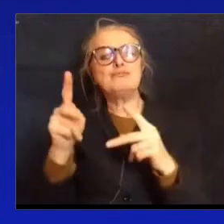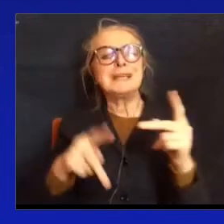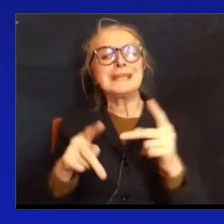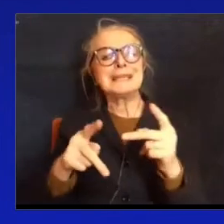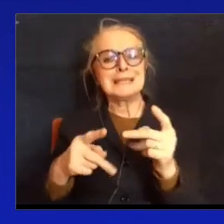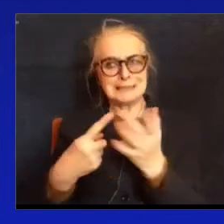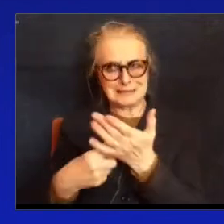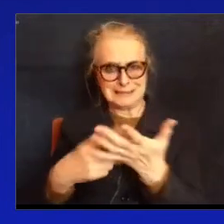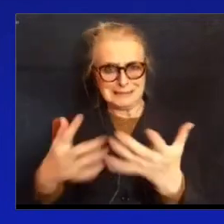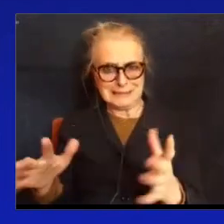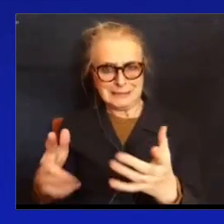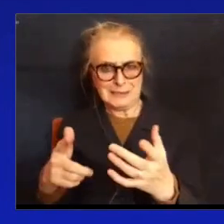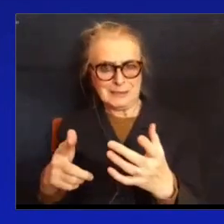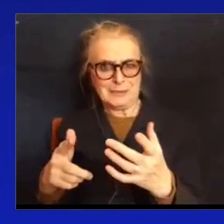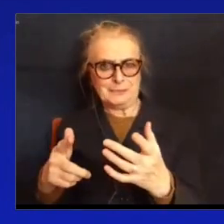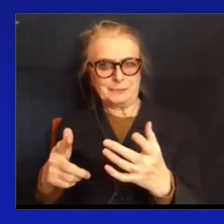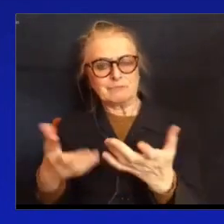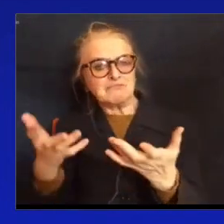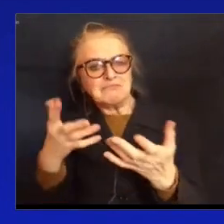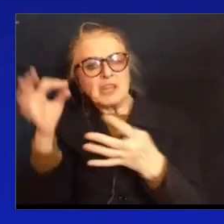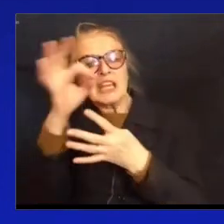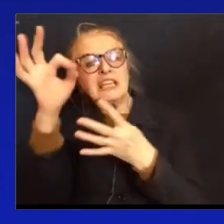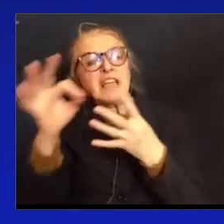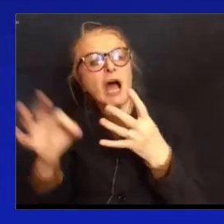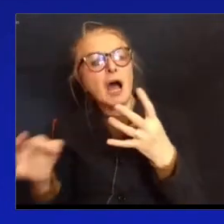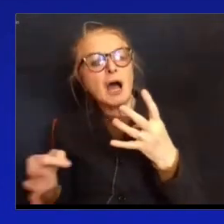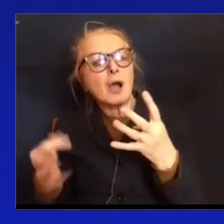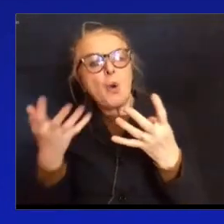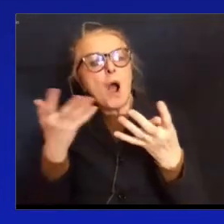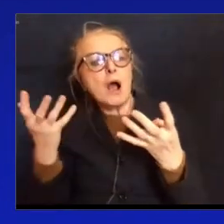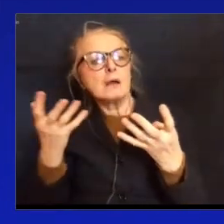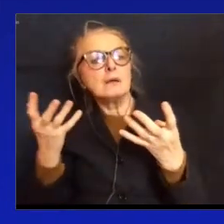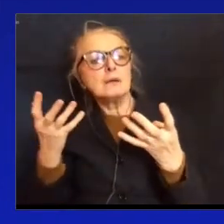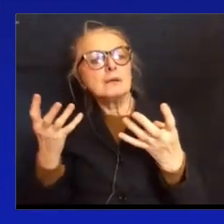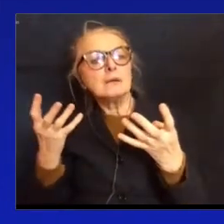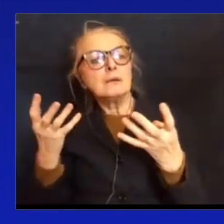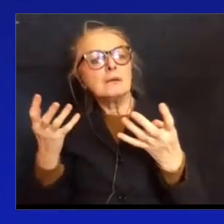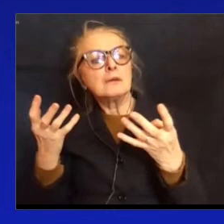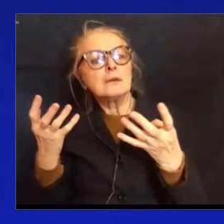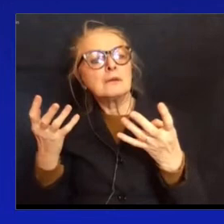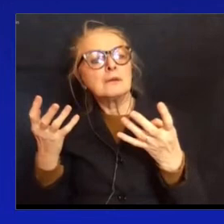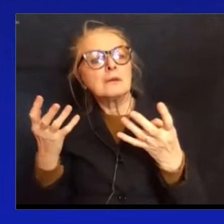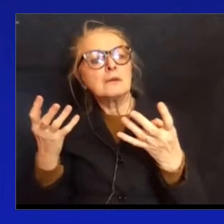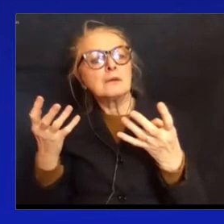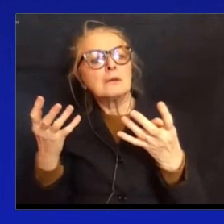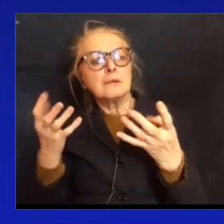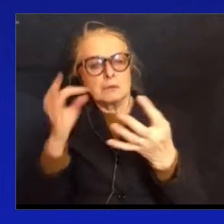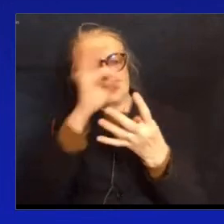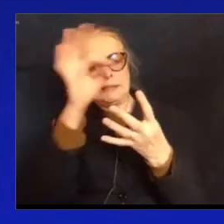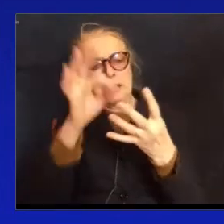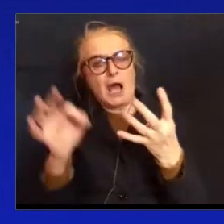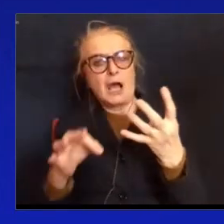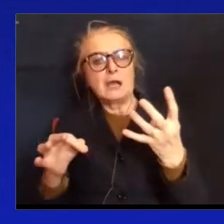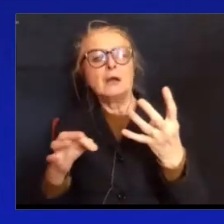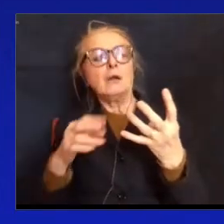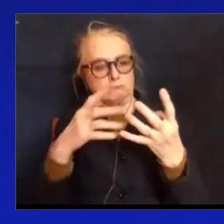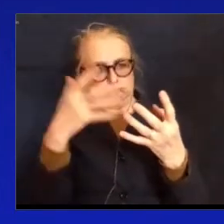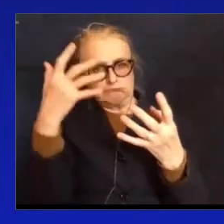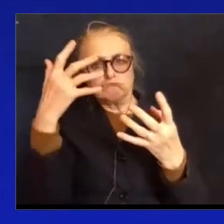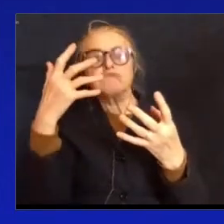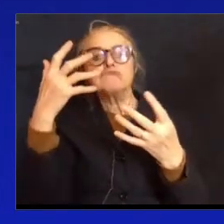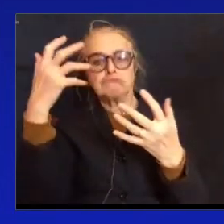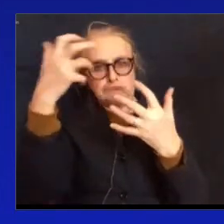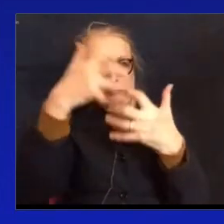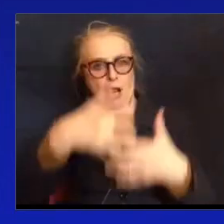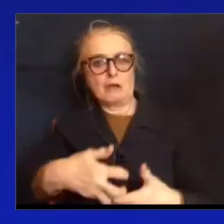for Ottawa to reopen our schools? And is there a threshold of levels of community transmission we need to be under in